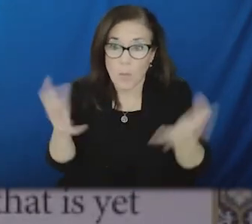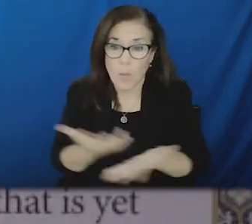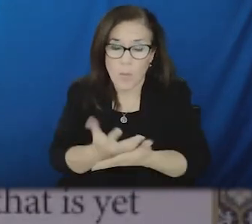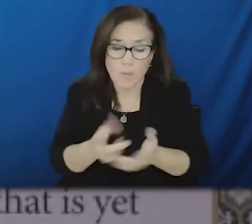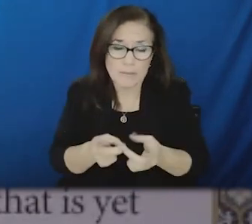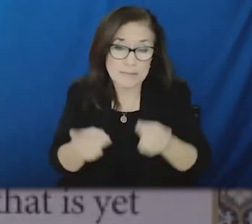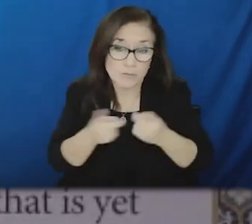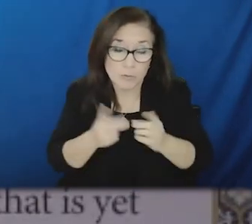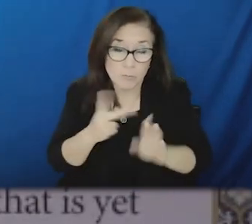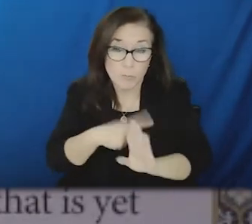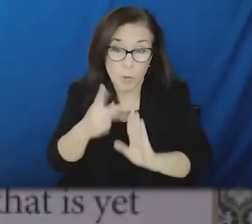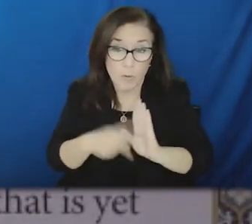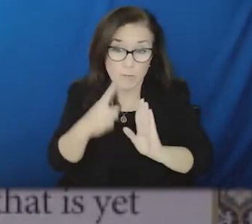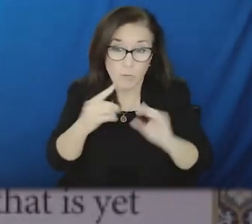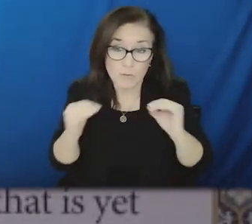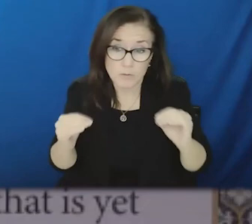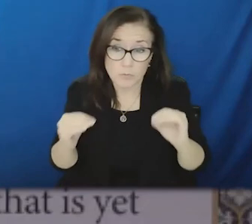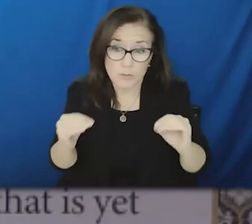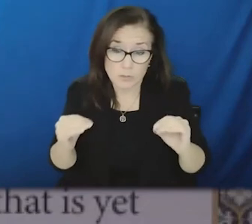instruction. I think